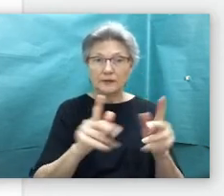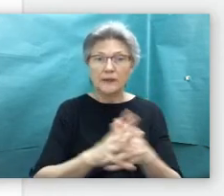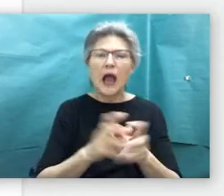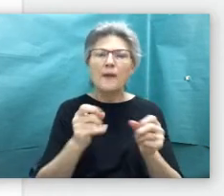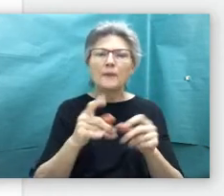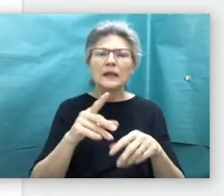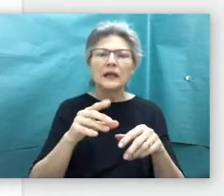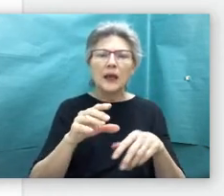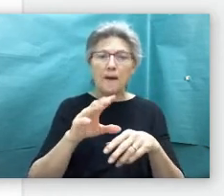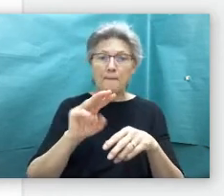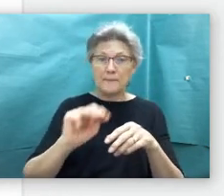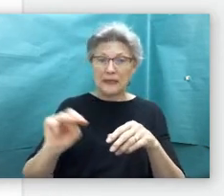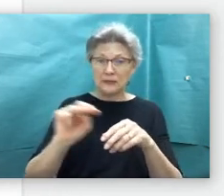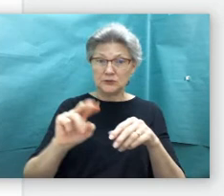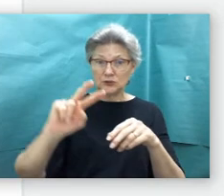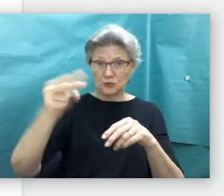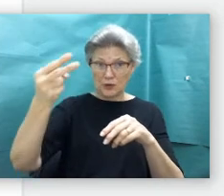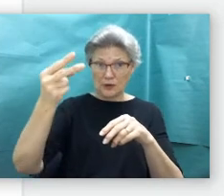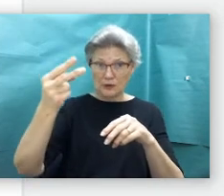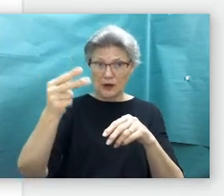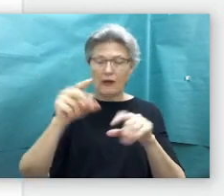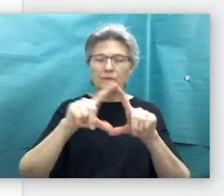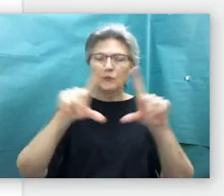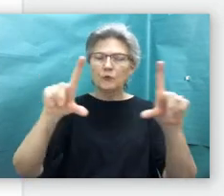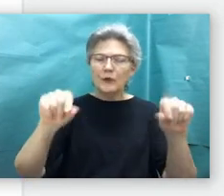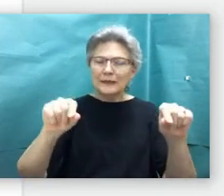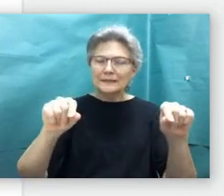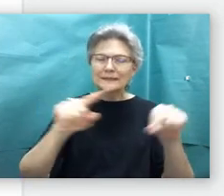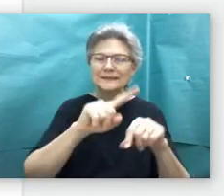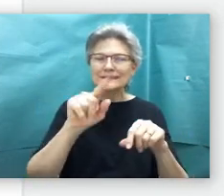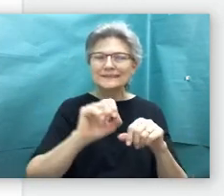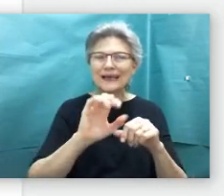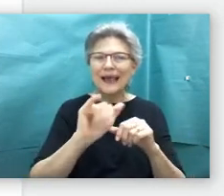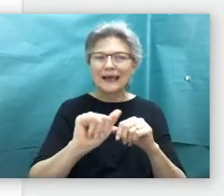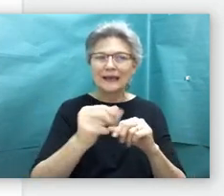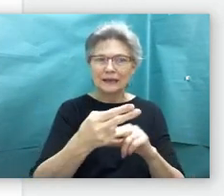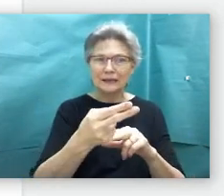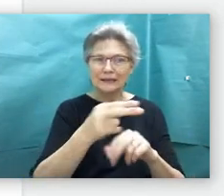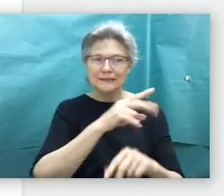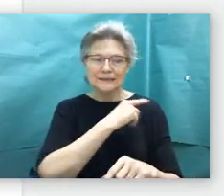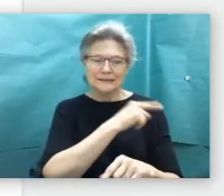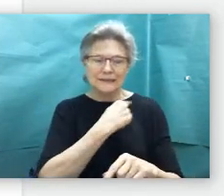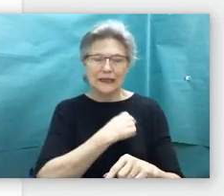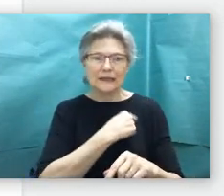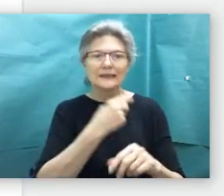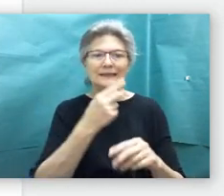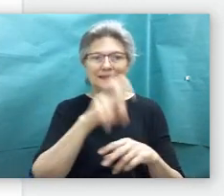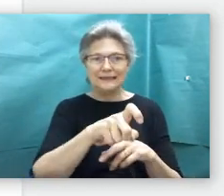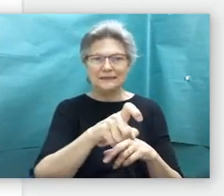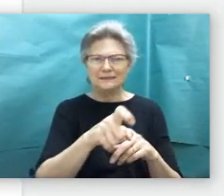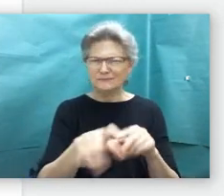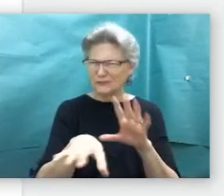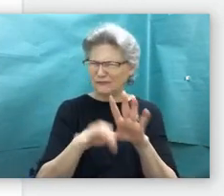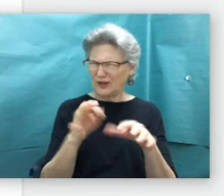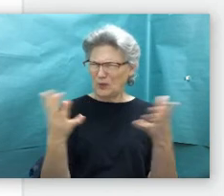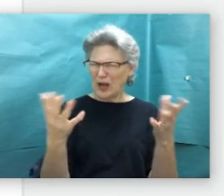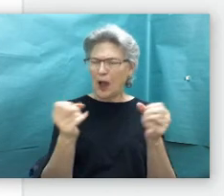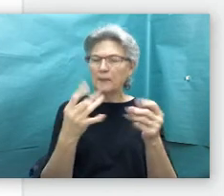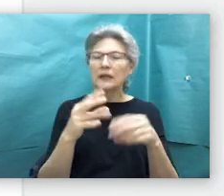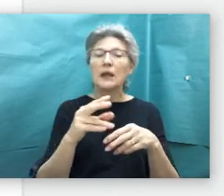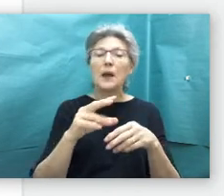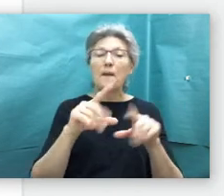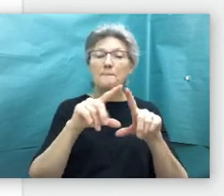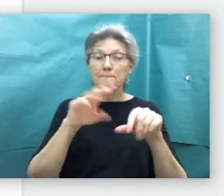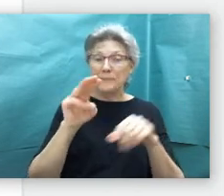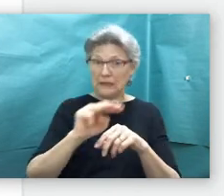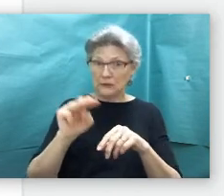How many square meters of brick does Zach need? Well, what are we trying to find out? How many square meters